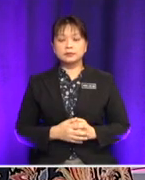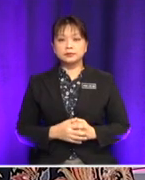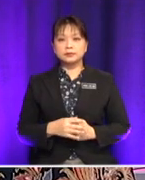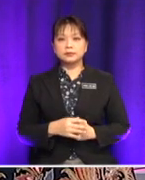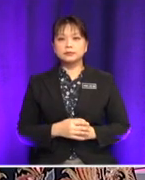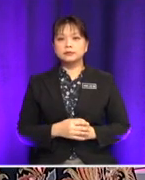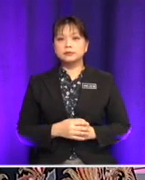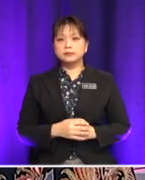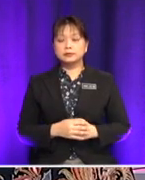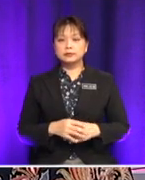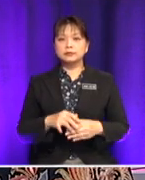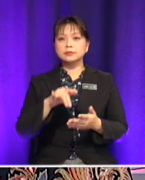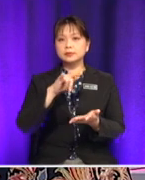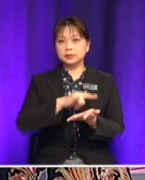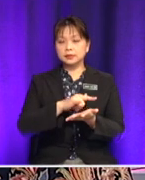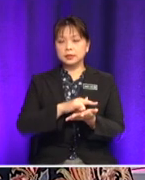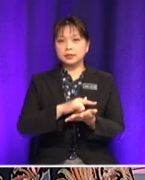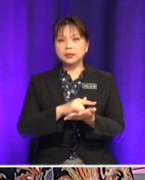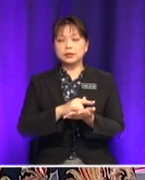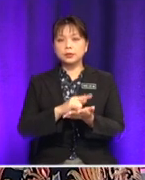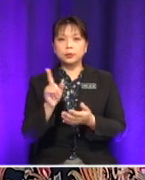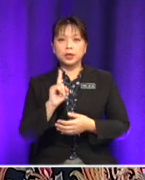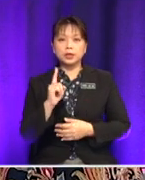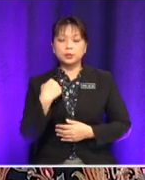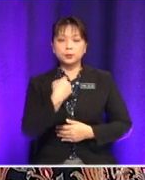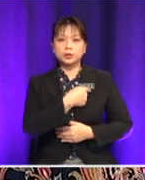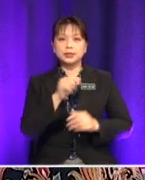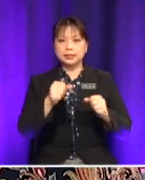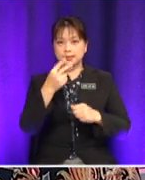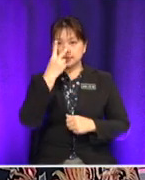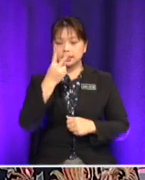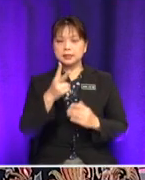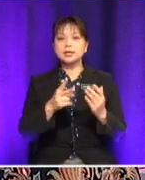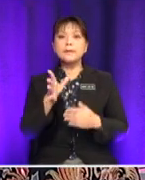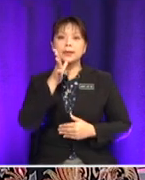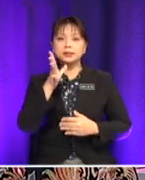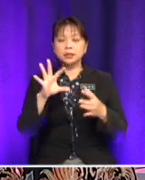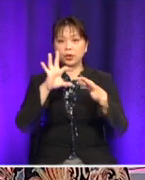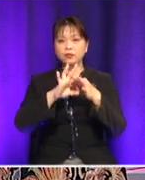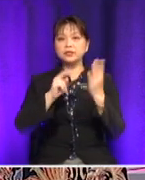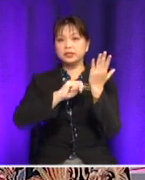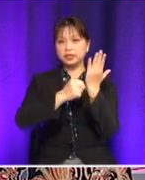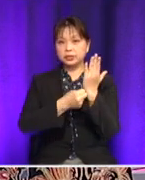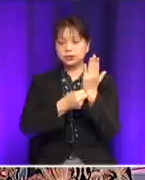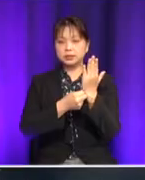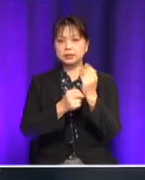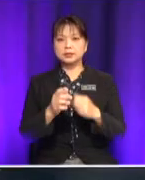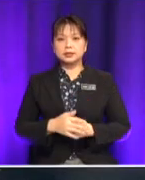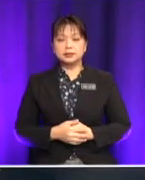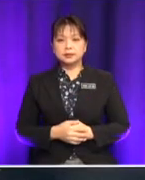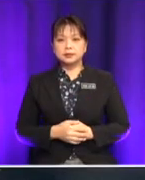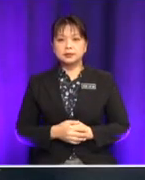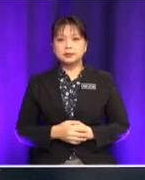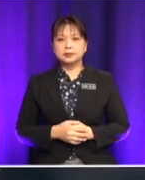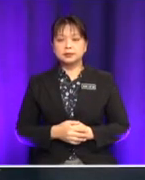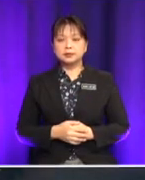will forever be the best platform to heal ourselves and get ourselves recharged. I believe so. And although